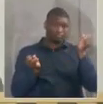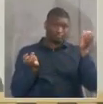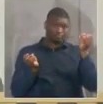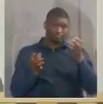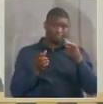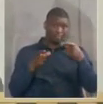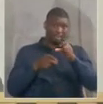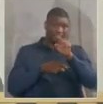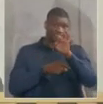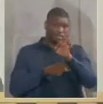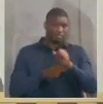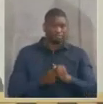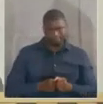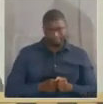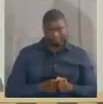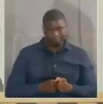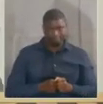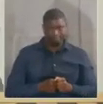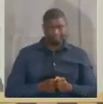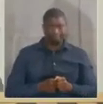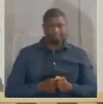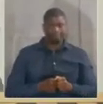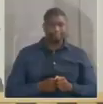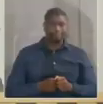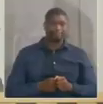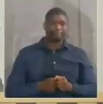Paragraph 3 of